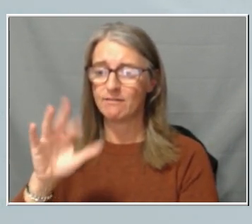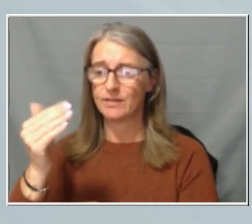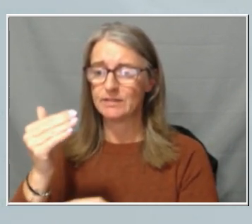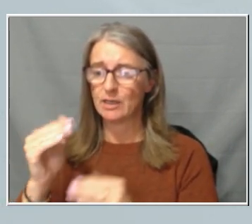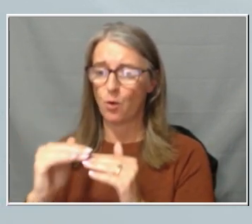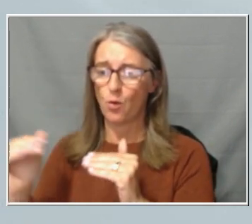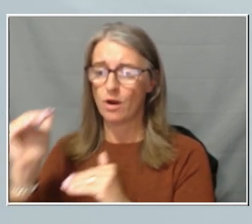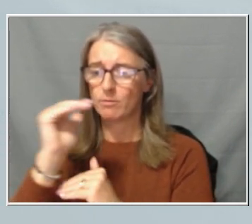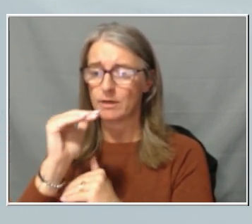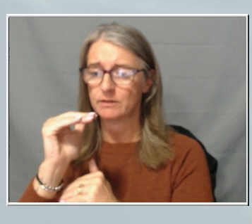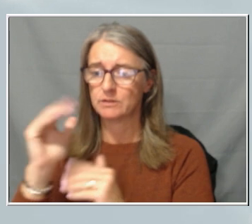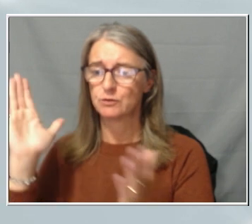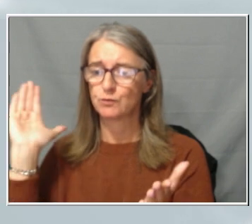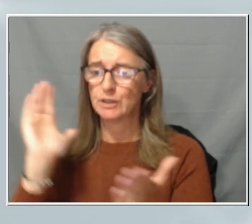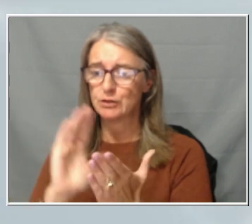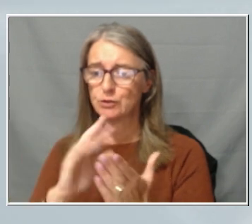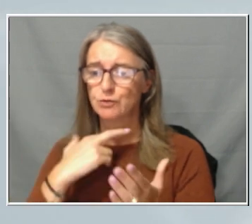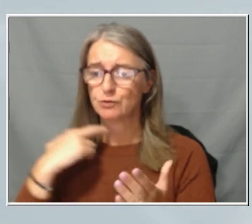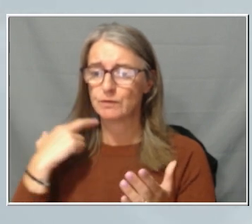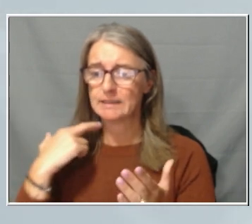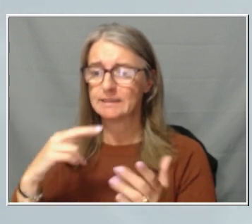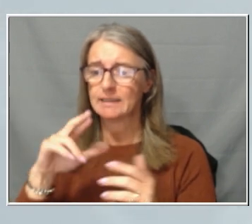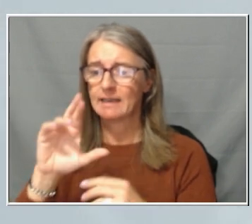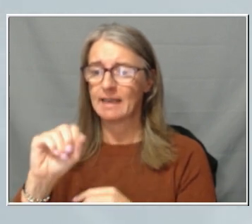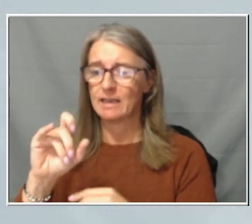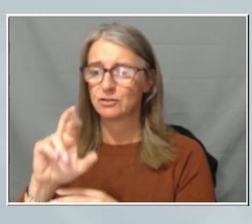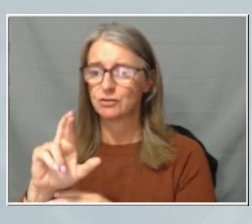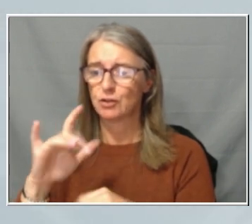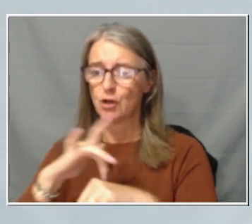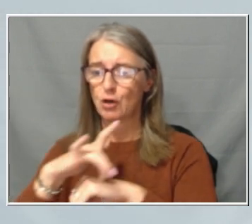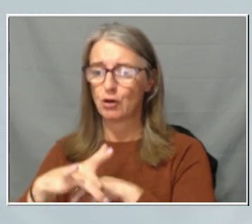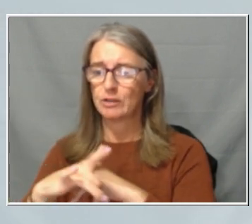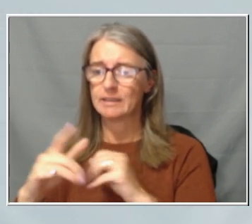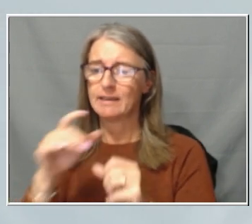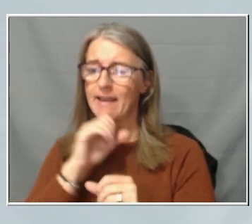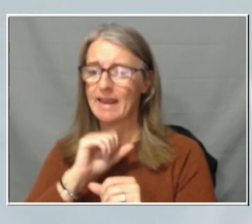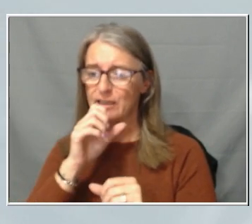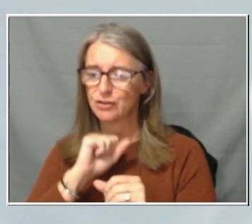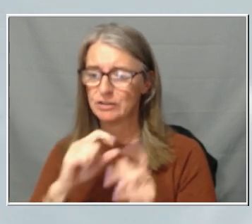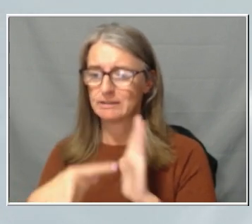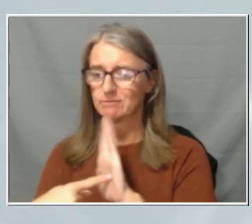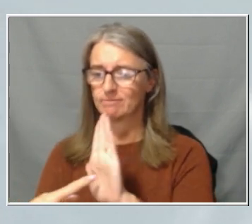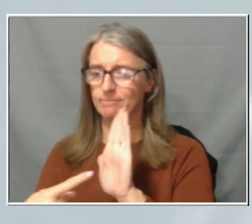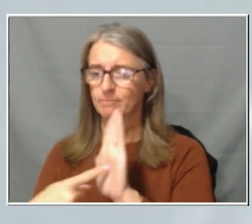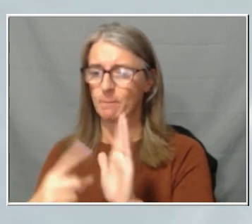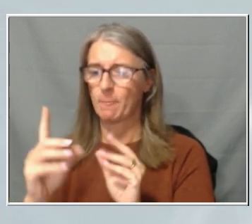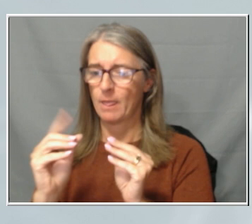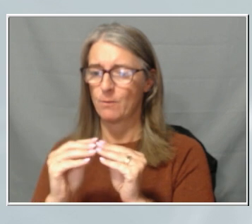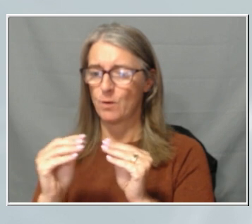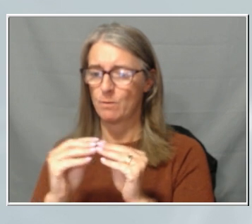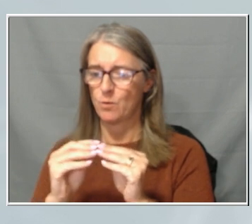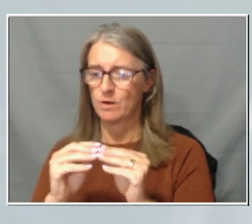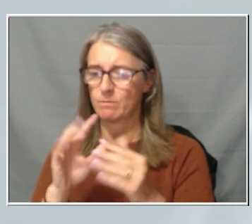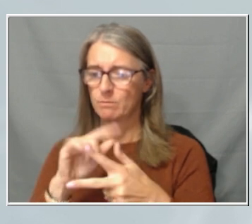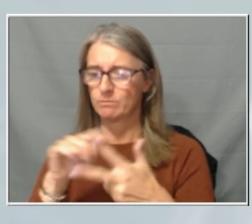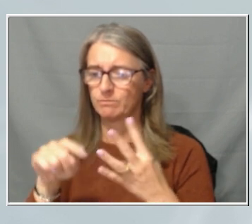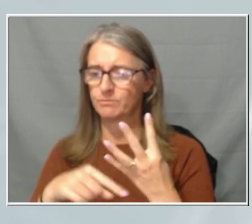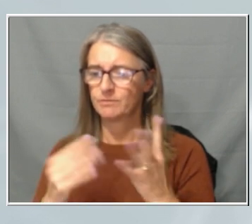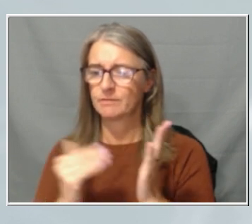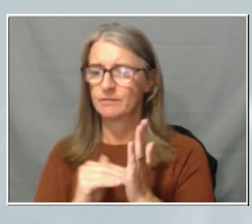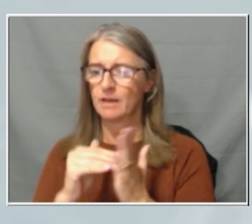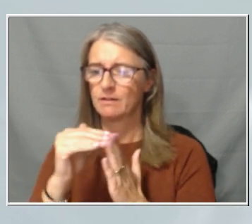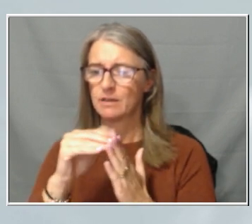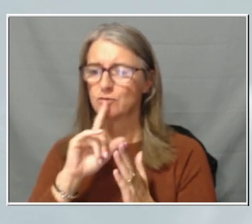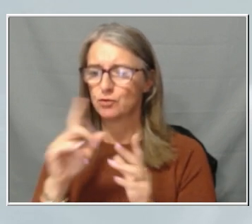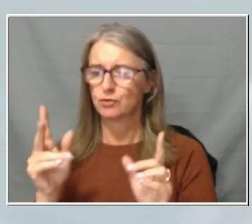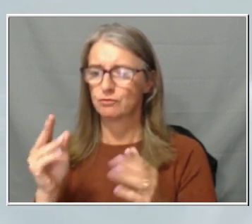been shown to reduce the risk of skin cancer and early signs of aging. And one more question, and it's multiple choice. How often do you need to